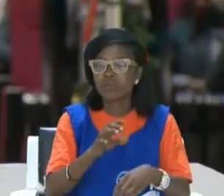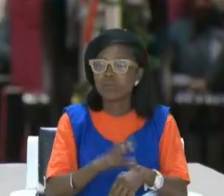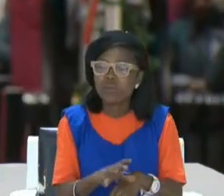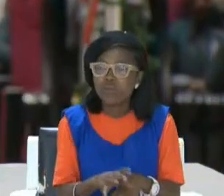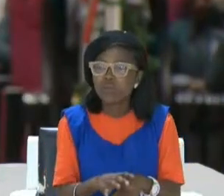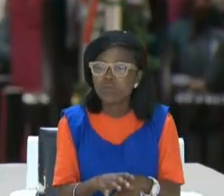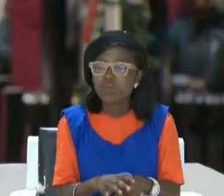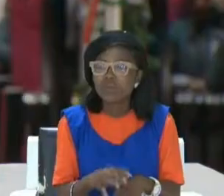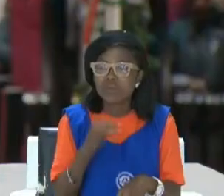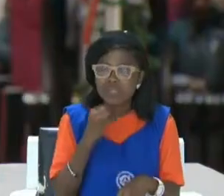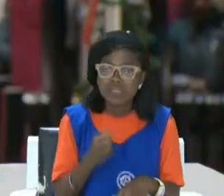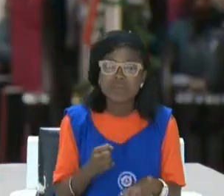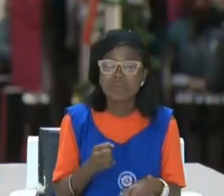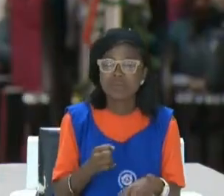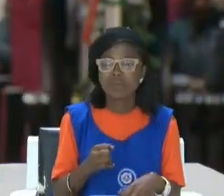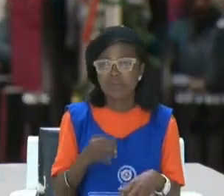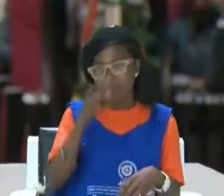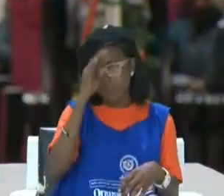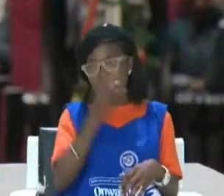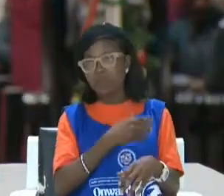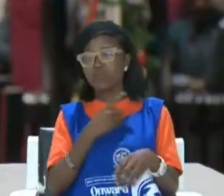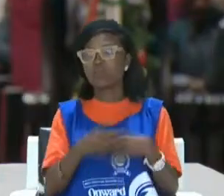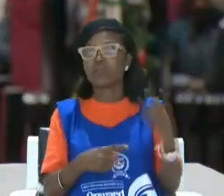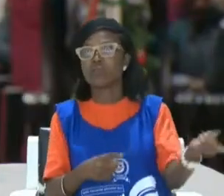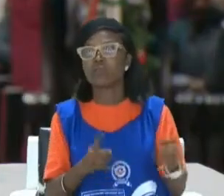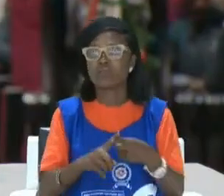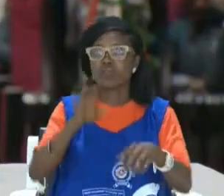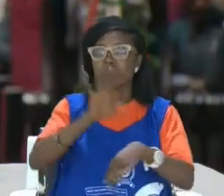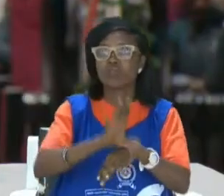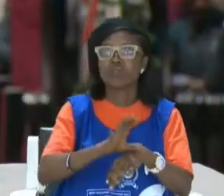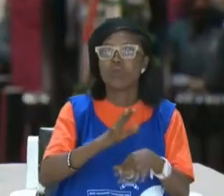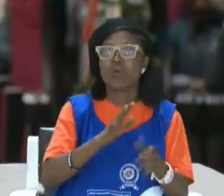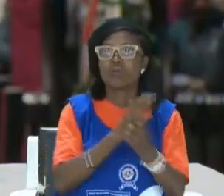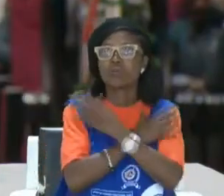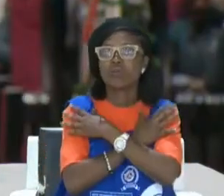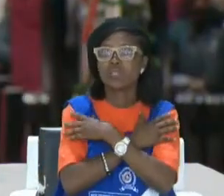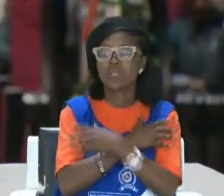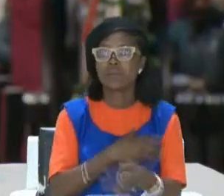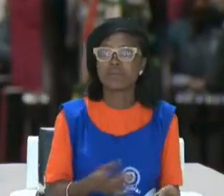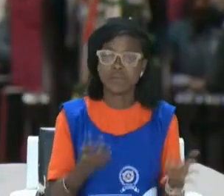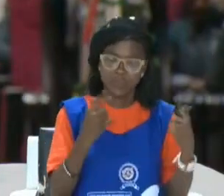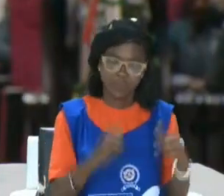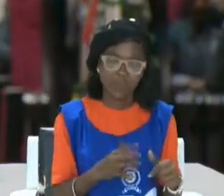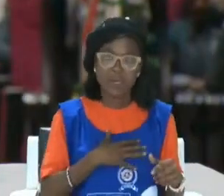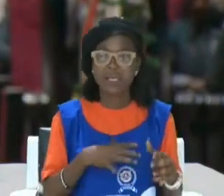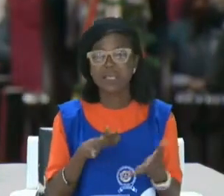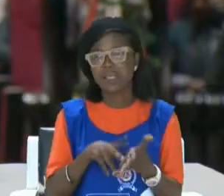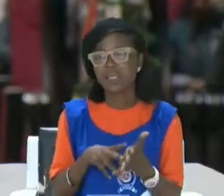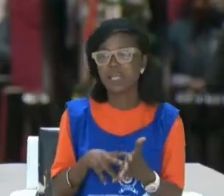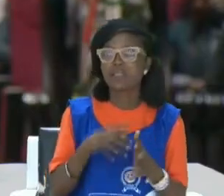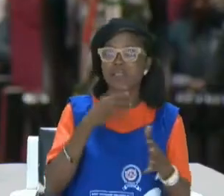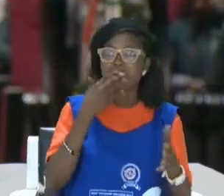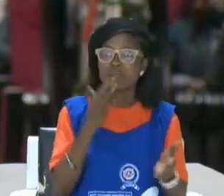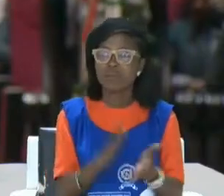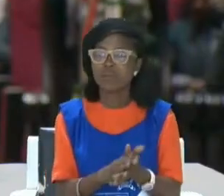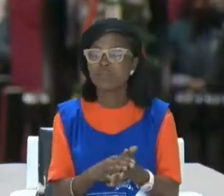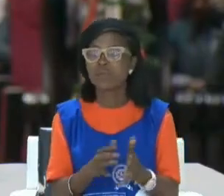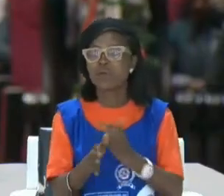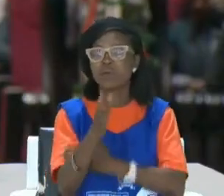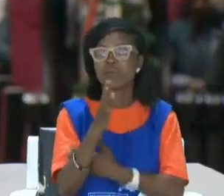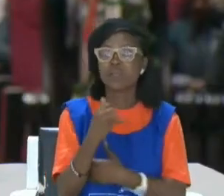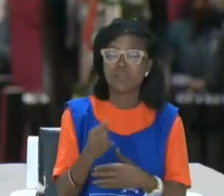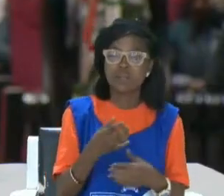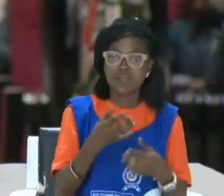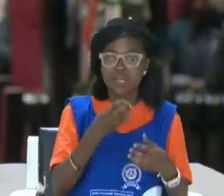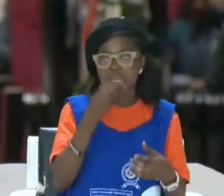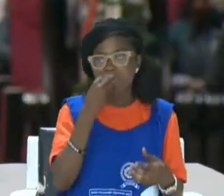Dance, worship God. Everybody noticed that. He came back home, took breakfast while